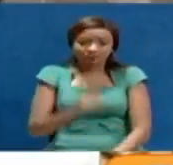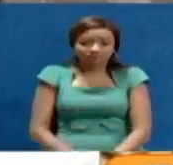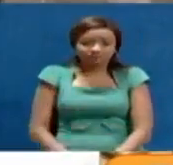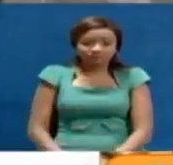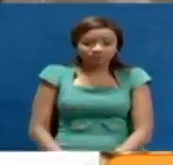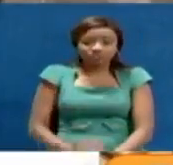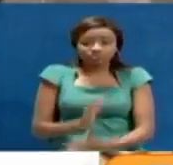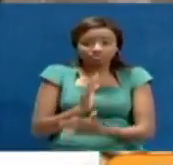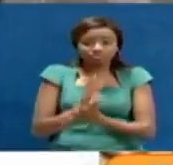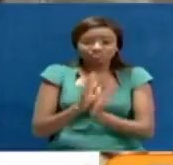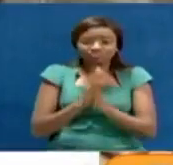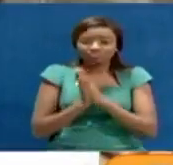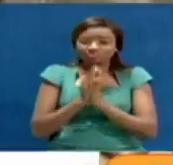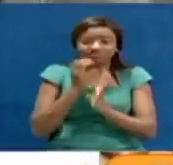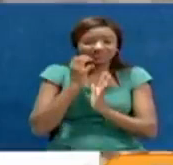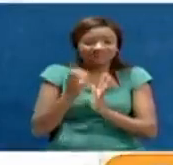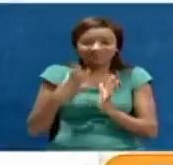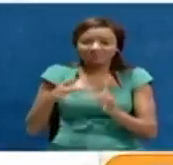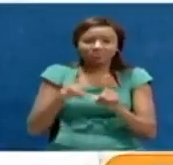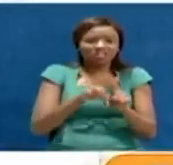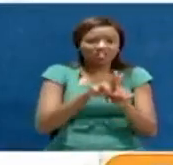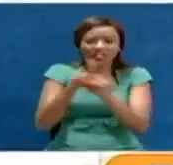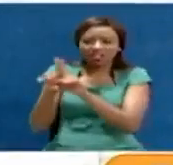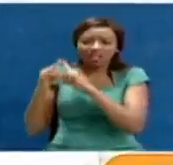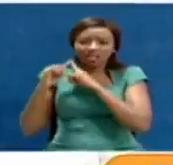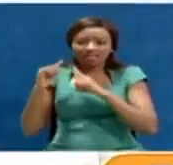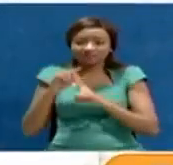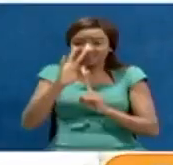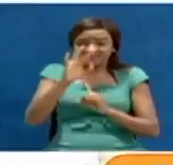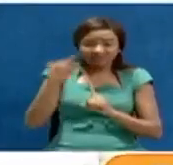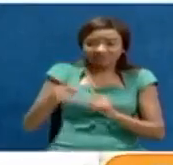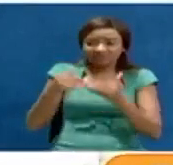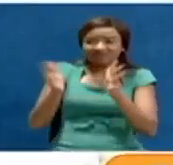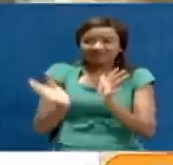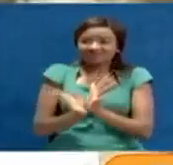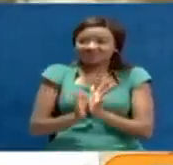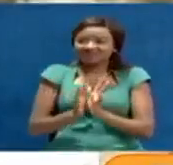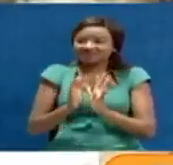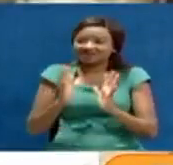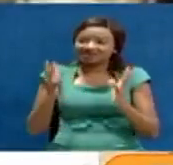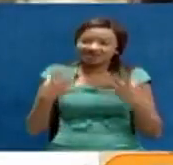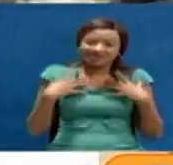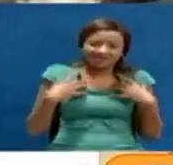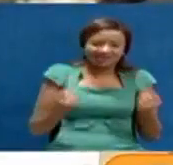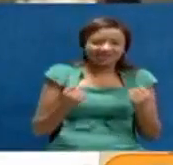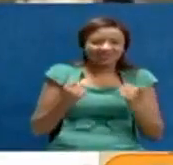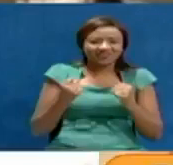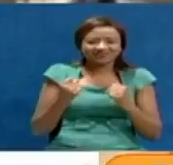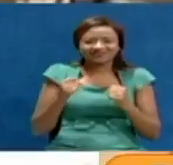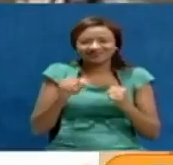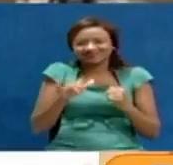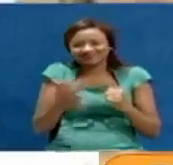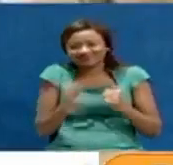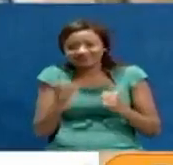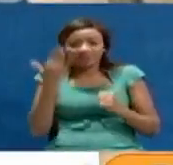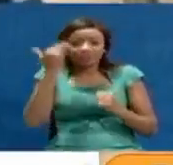It is a sad tale of events shared by many residents. Over 3,000 families are said to be facing various health implications to death